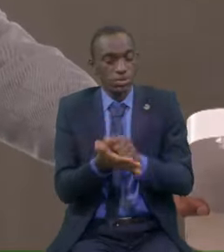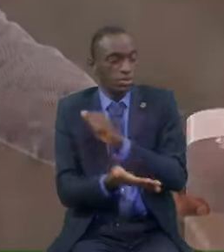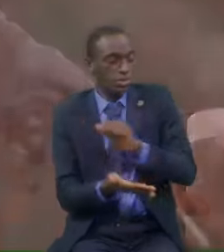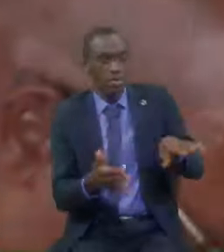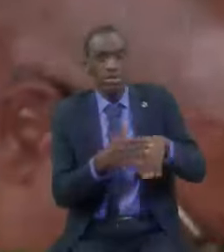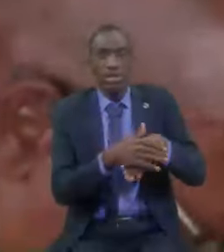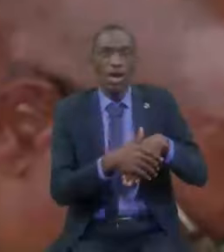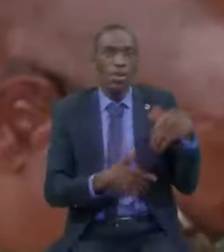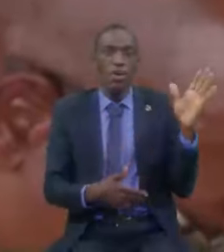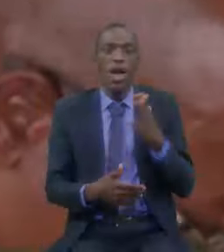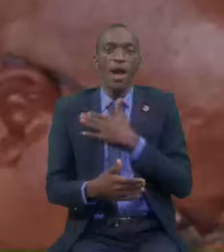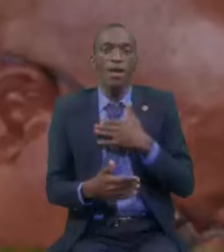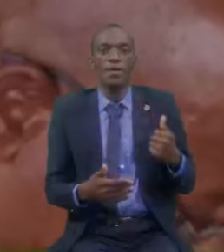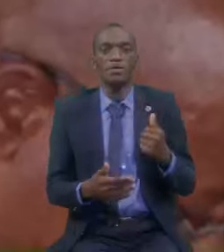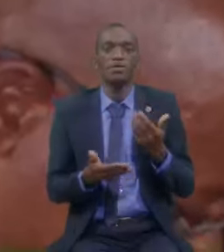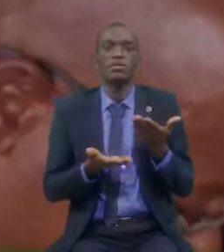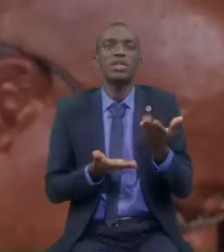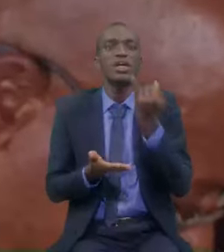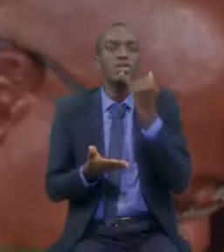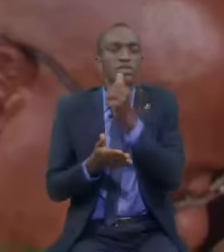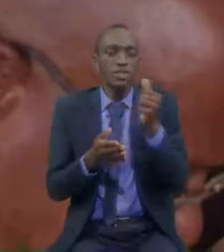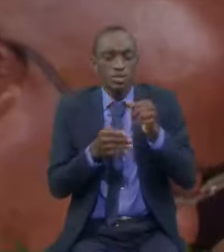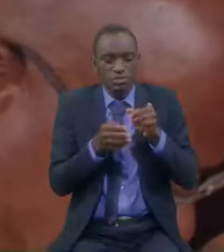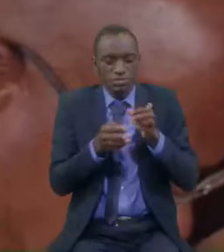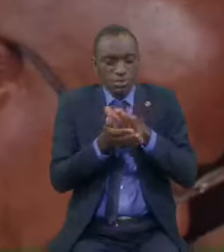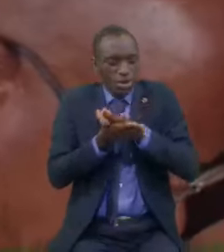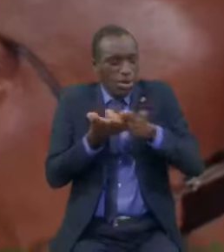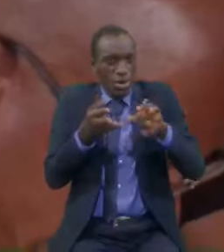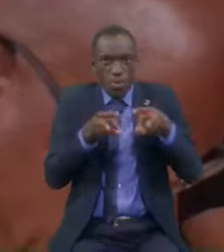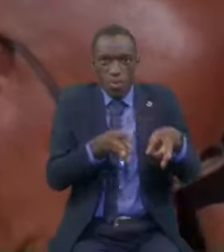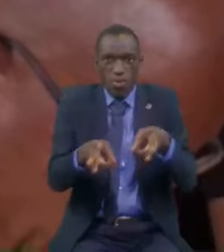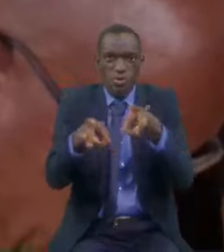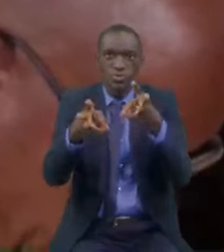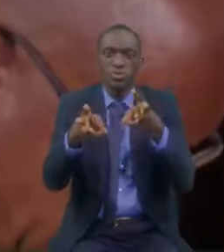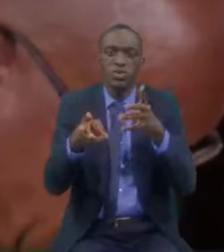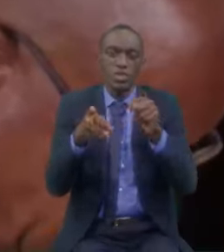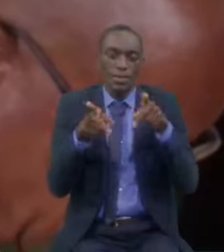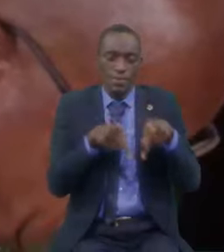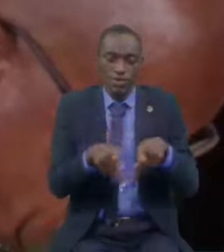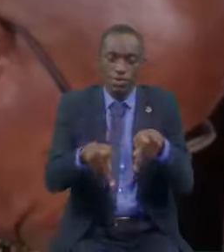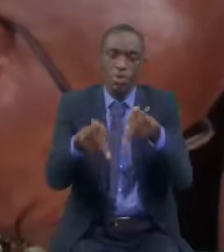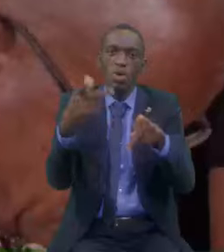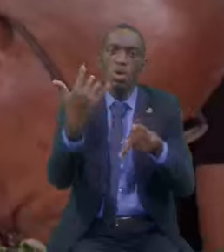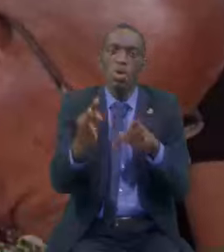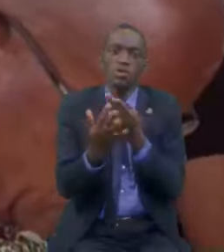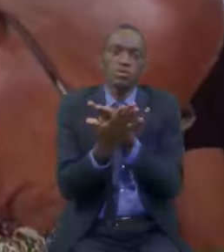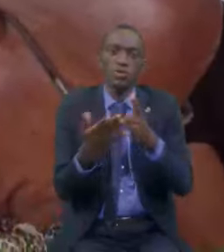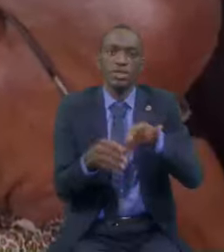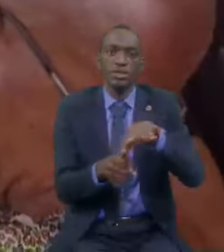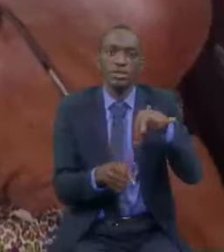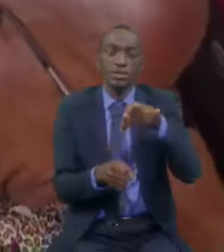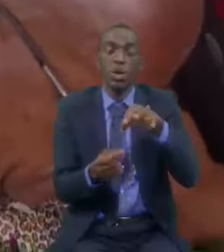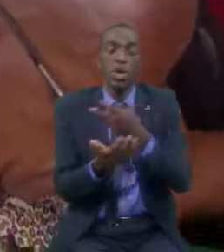way. And then there's the highway of holiness. And the Holy Ghost